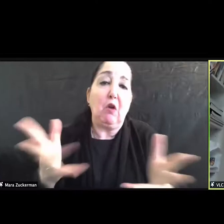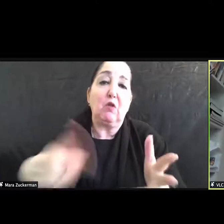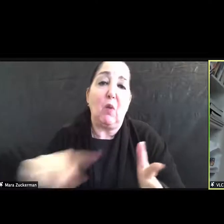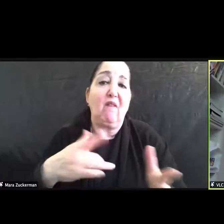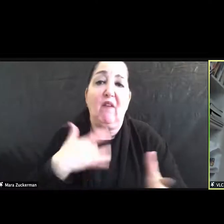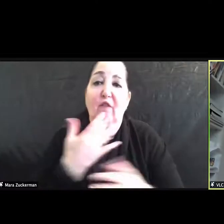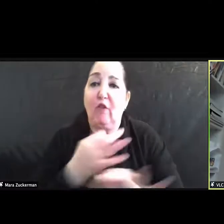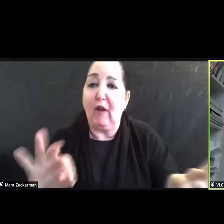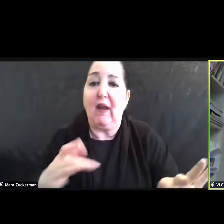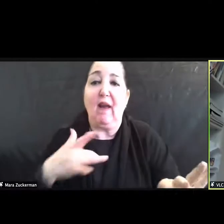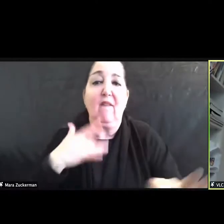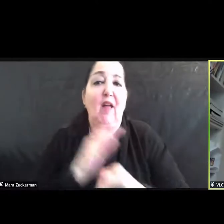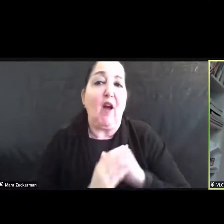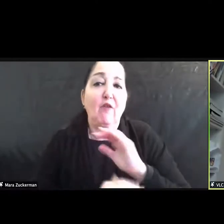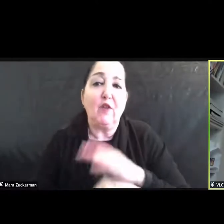and